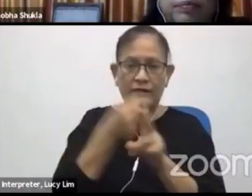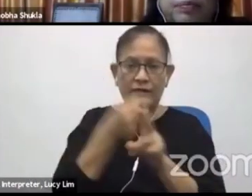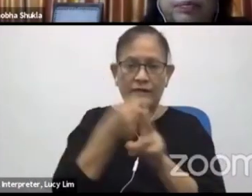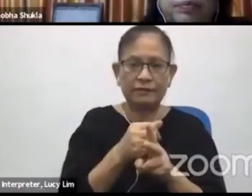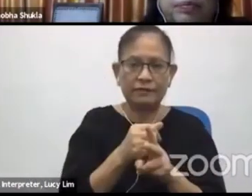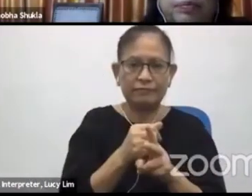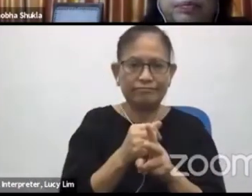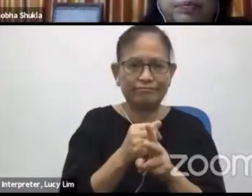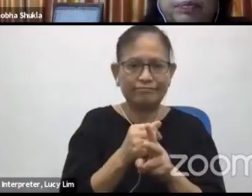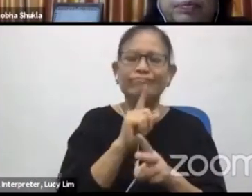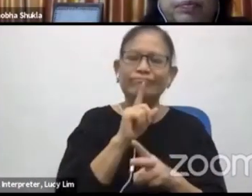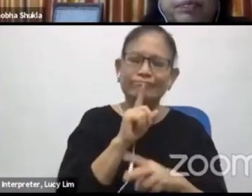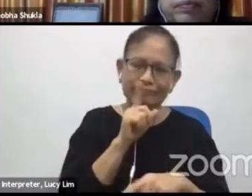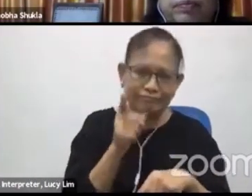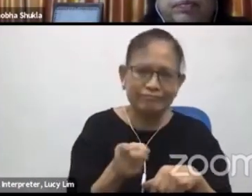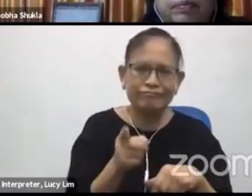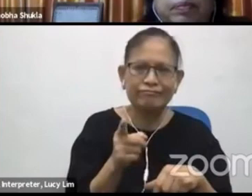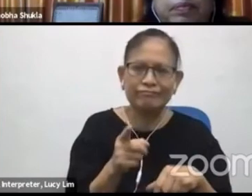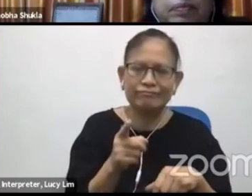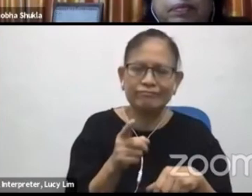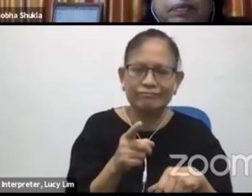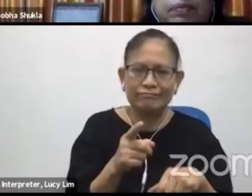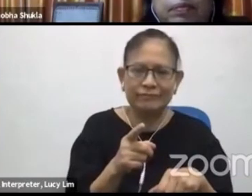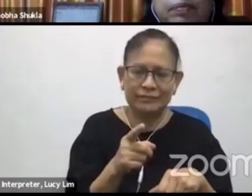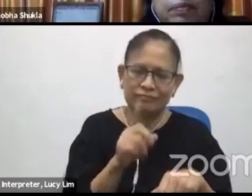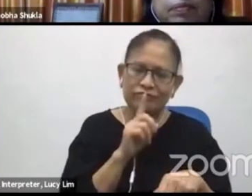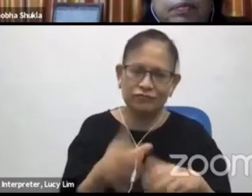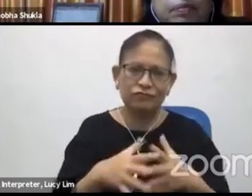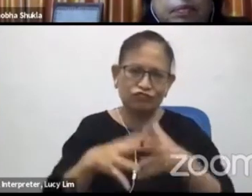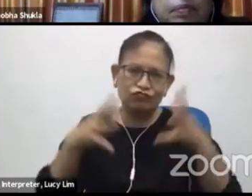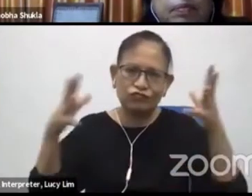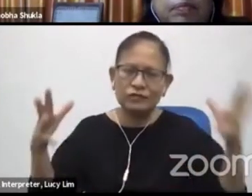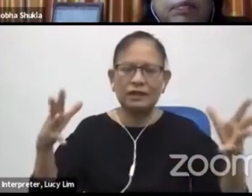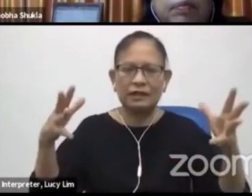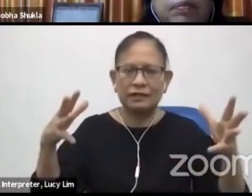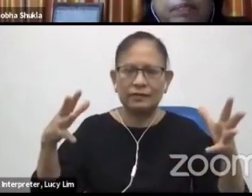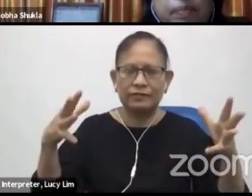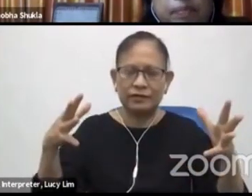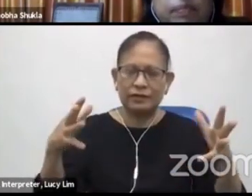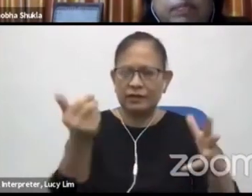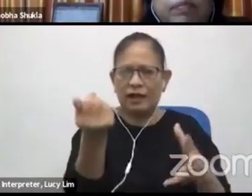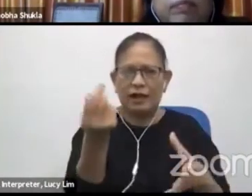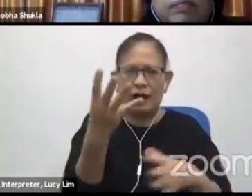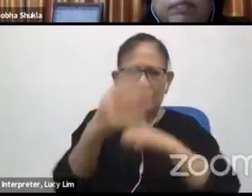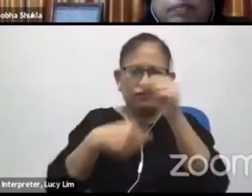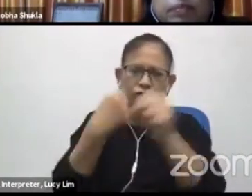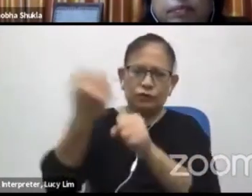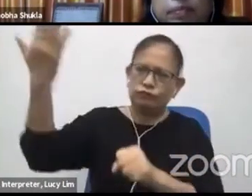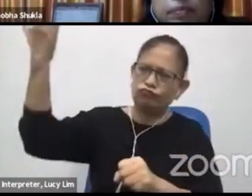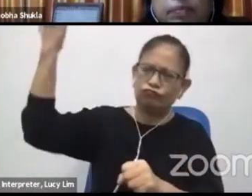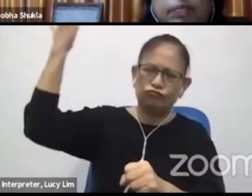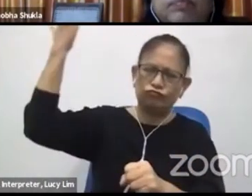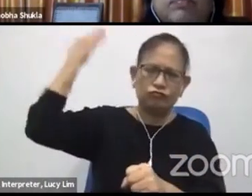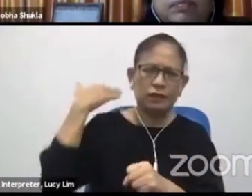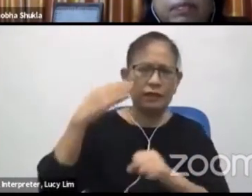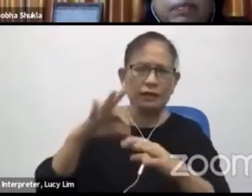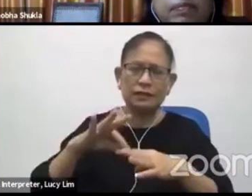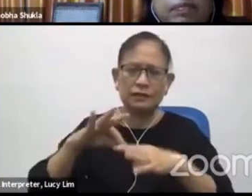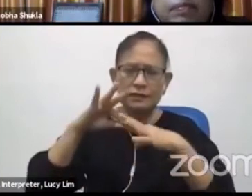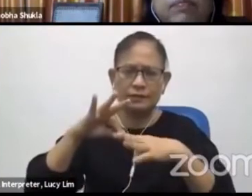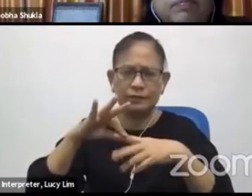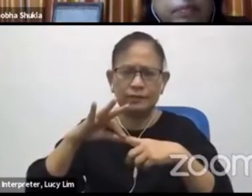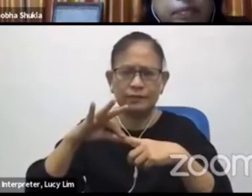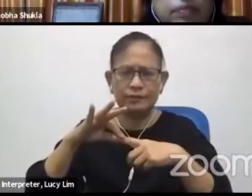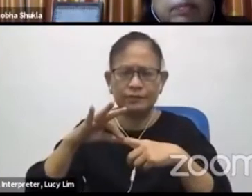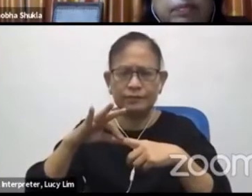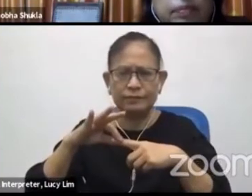So there is a massive rise in fundamentalism in the last few years, especially in Uttar Pradesh